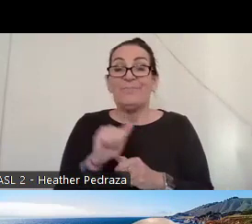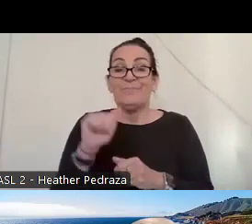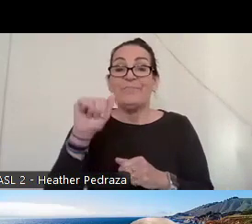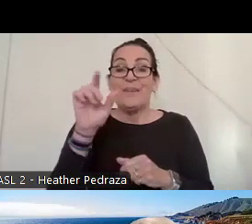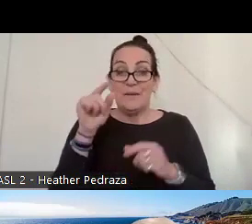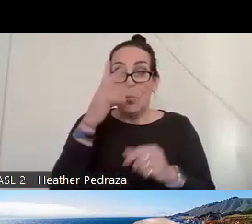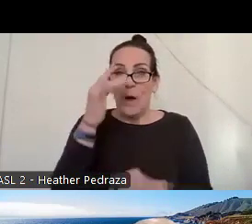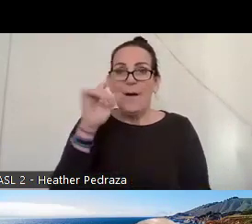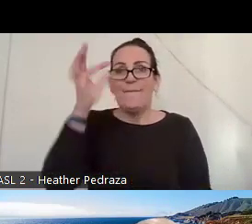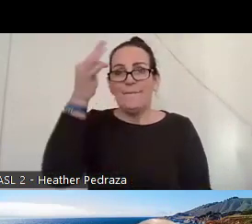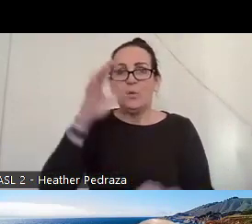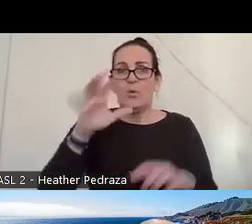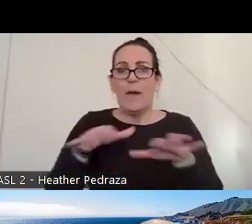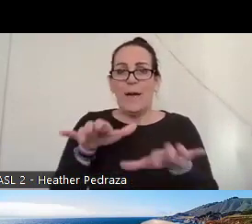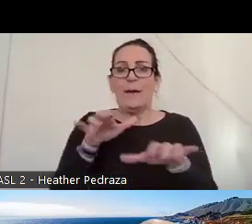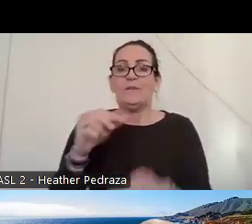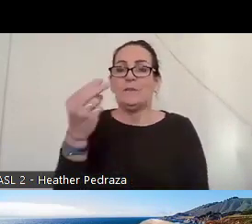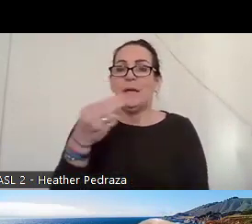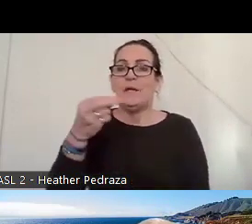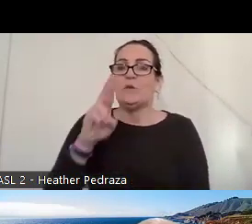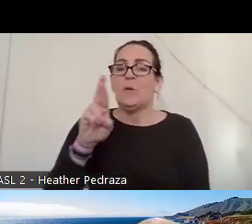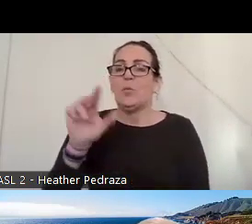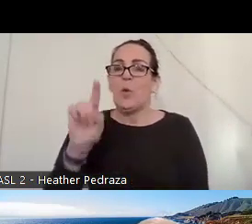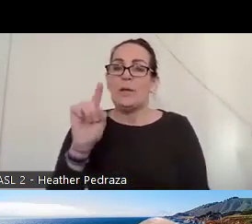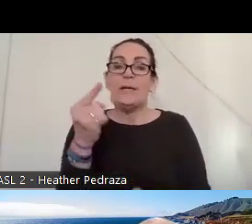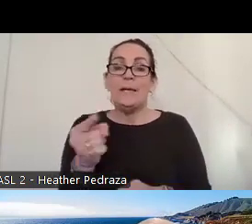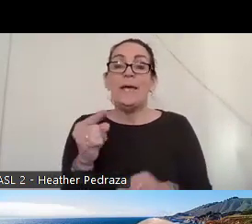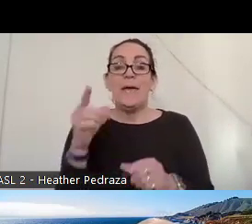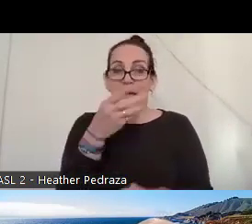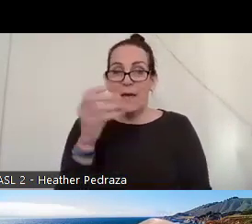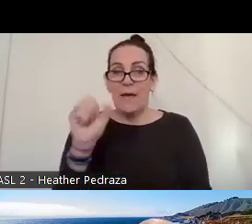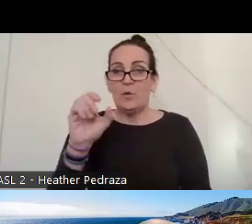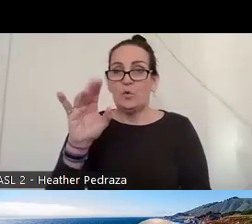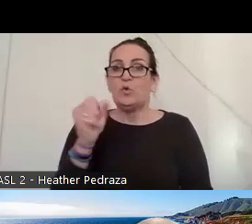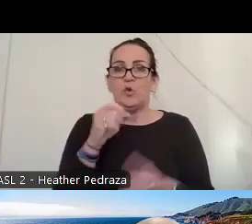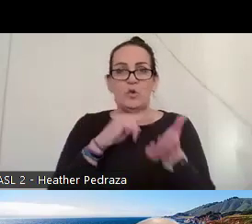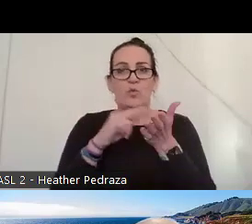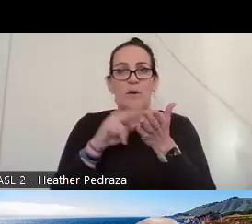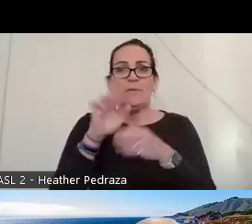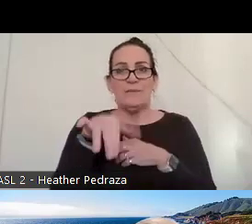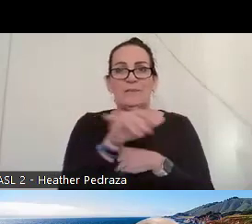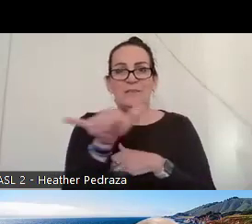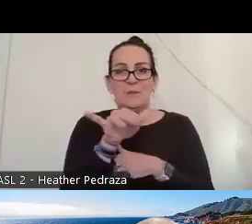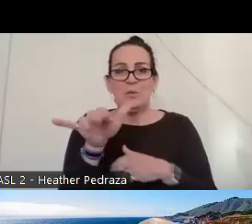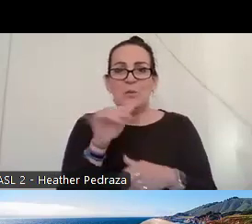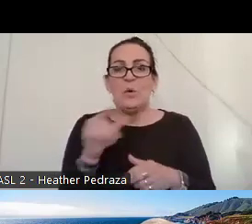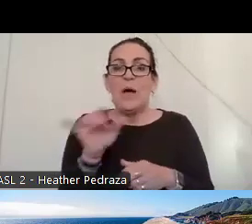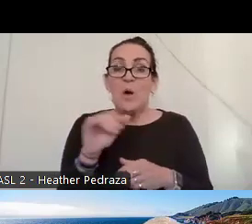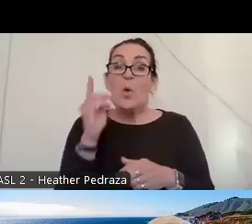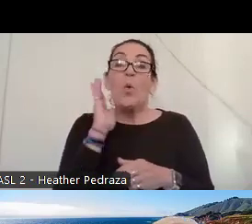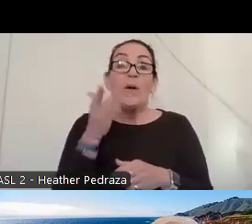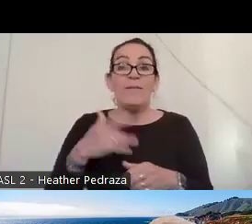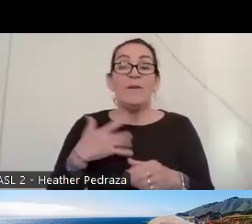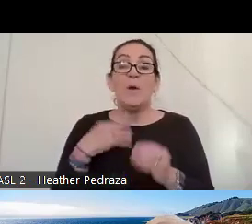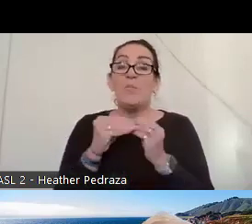across 2026, I think we're going to start to feel more and more impact from that legislation.